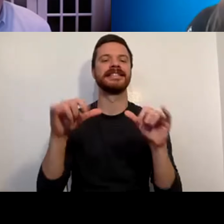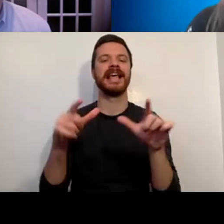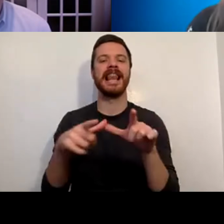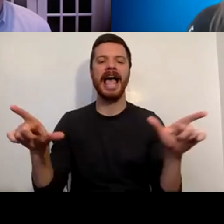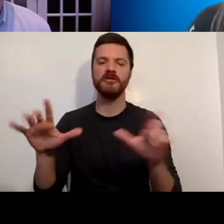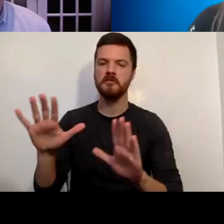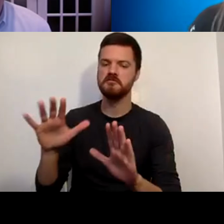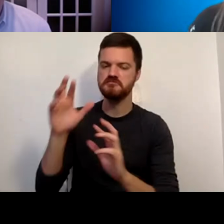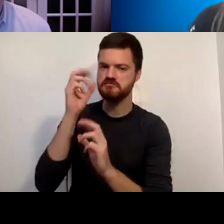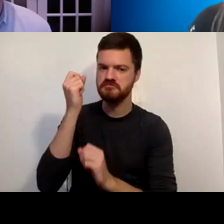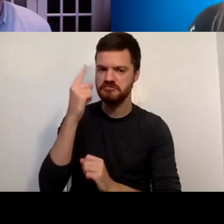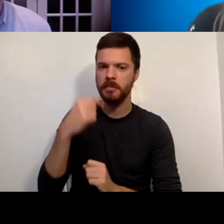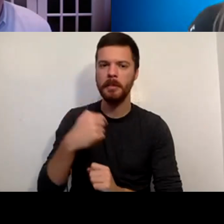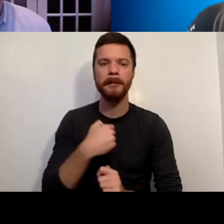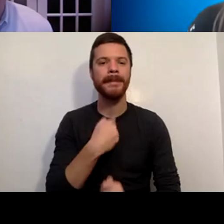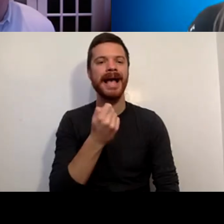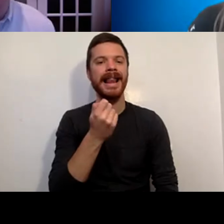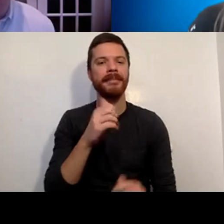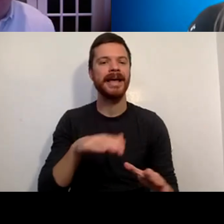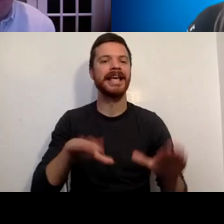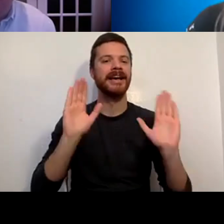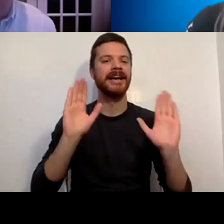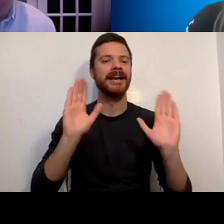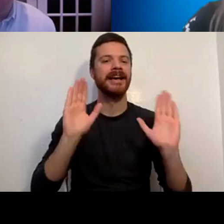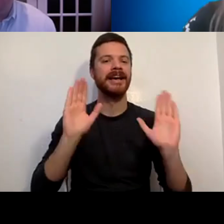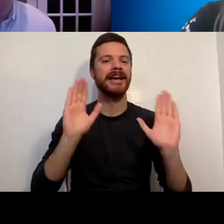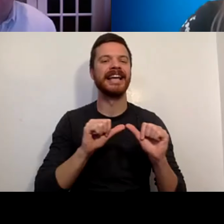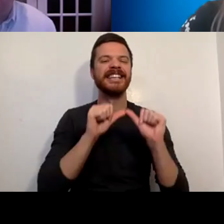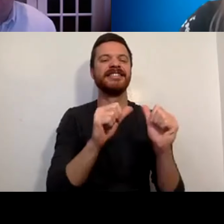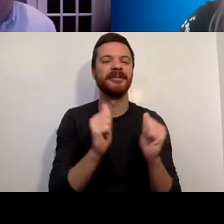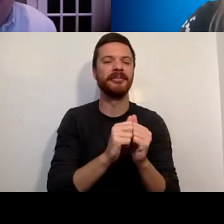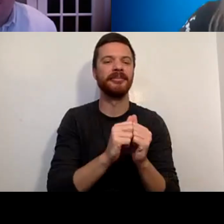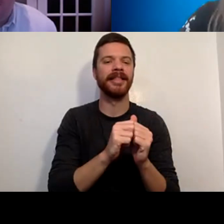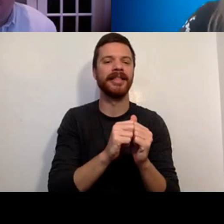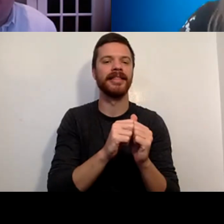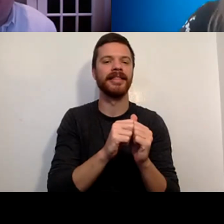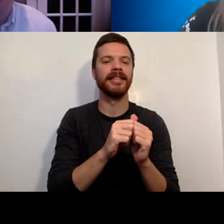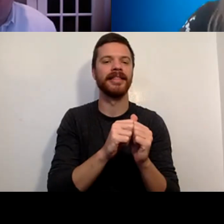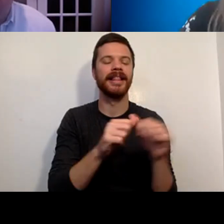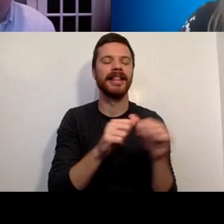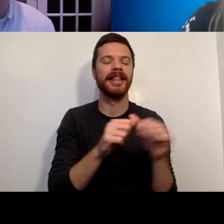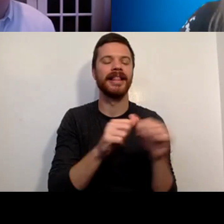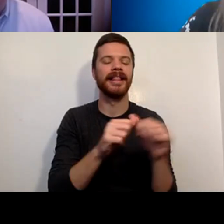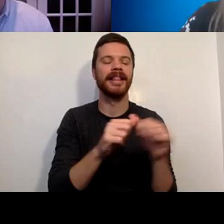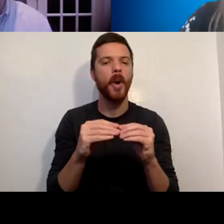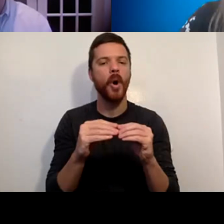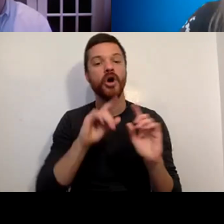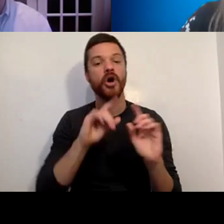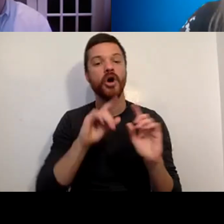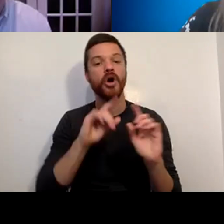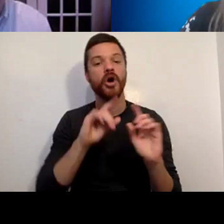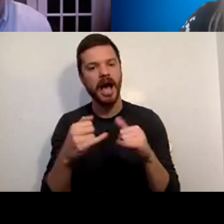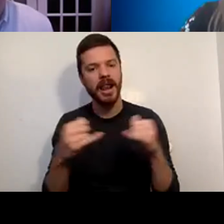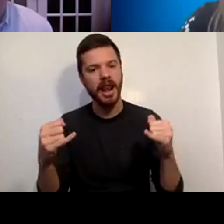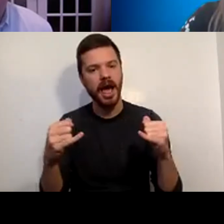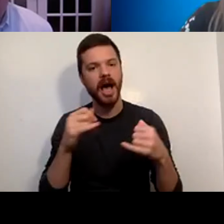I'm a little bit giving up on the consistency of language piece and really focusing on, I think, like reporting guidelines that force us to specify